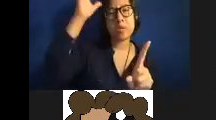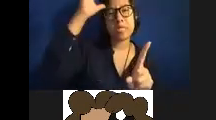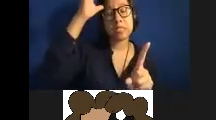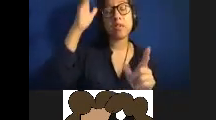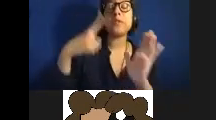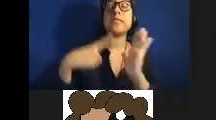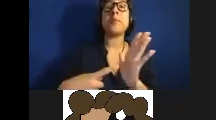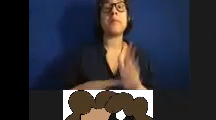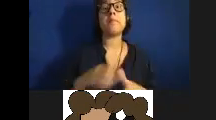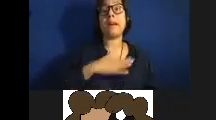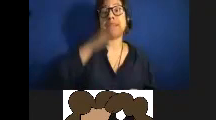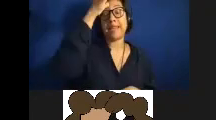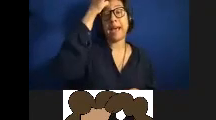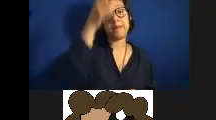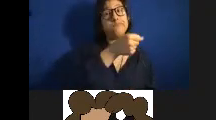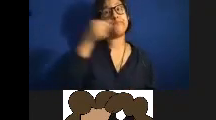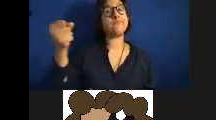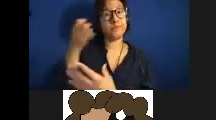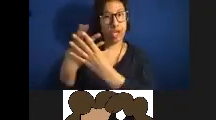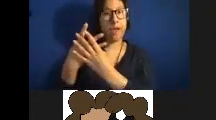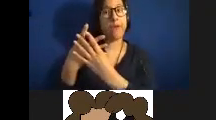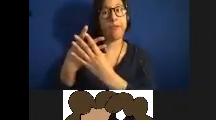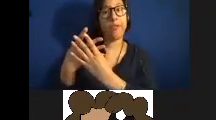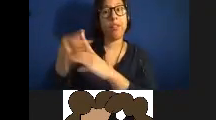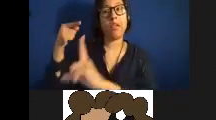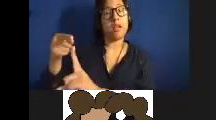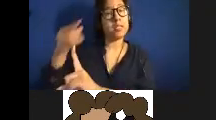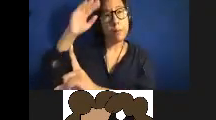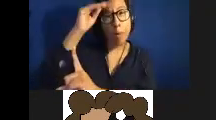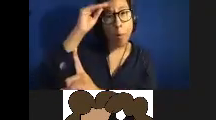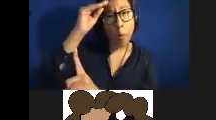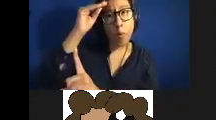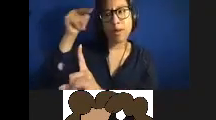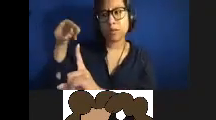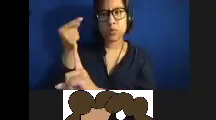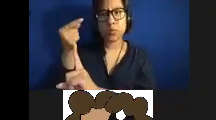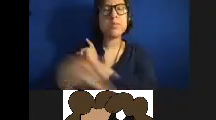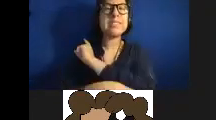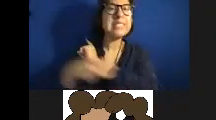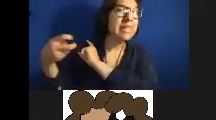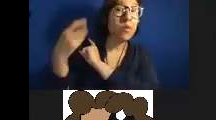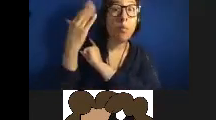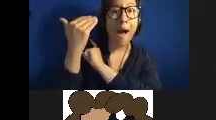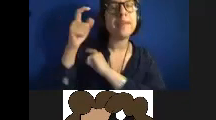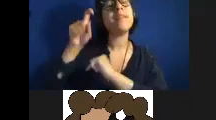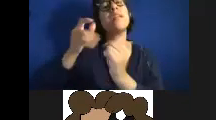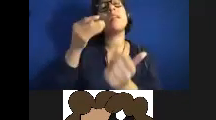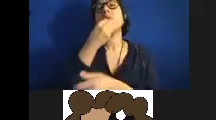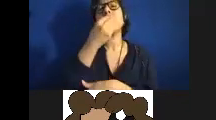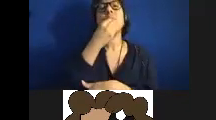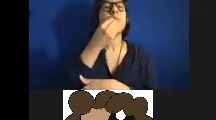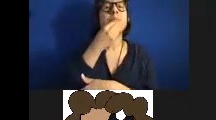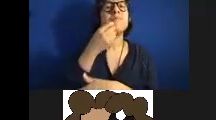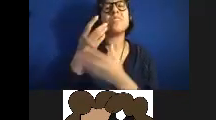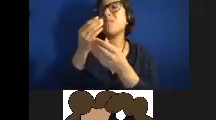got incarcerated, my dad was a boy that started stealing because he needed food. No one cared about him until he committed his